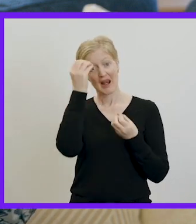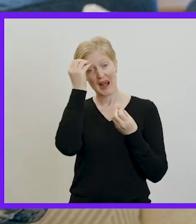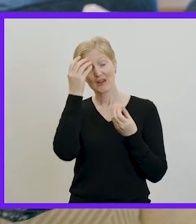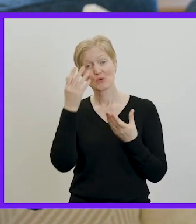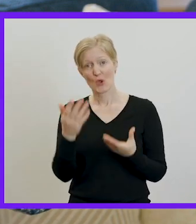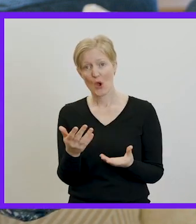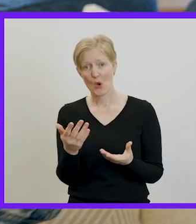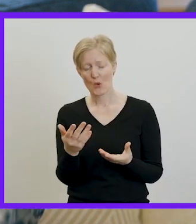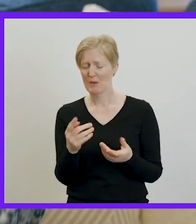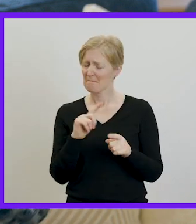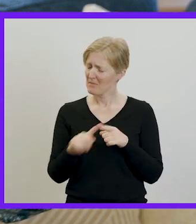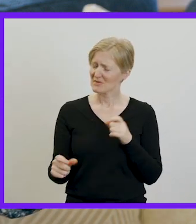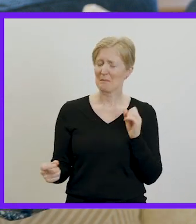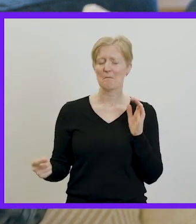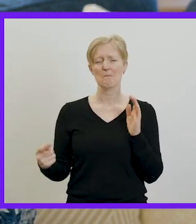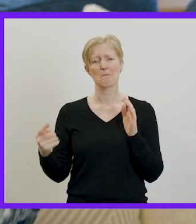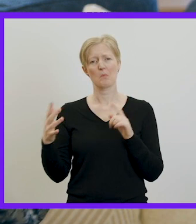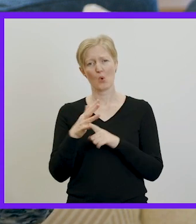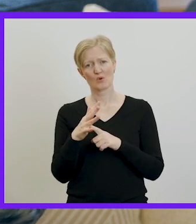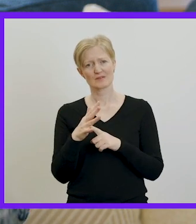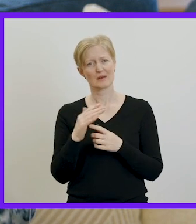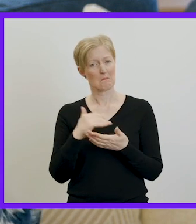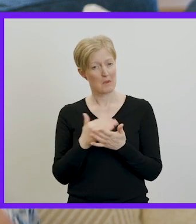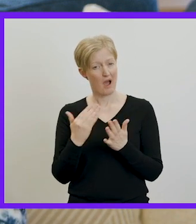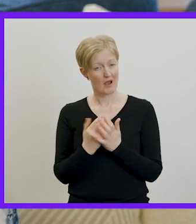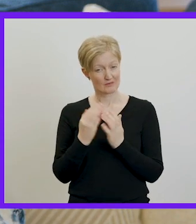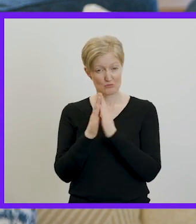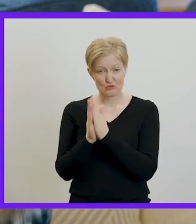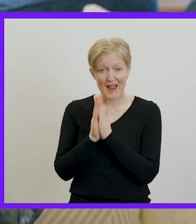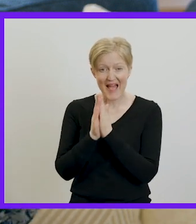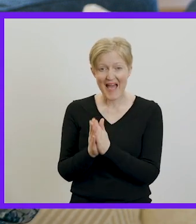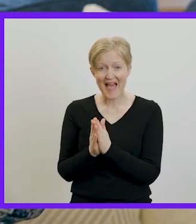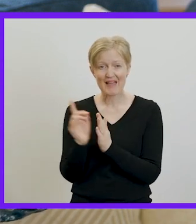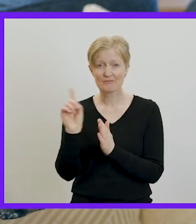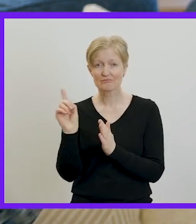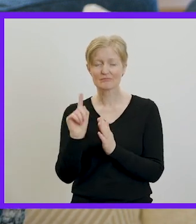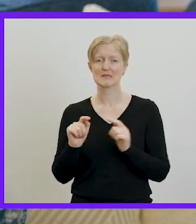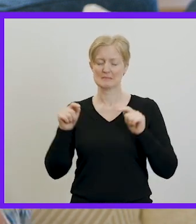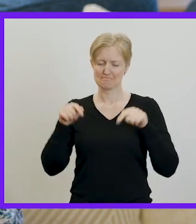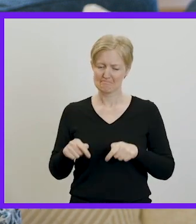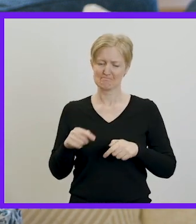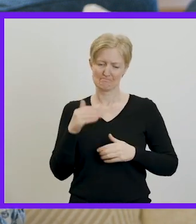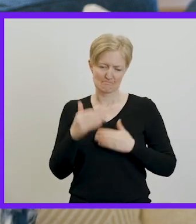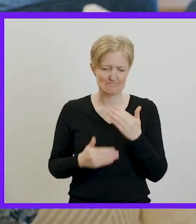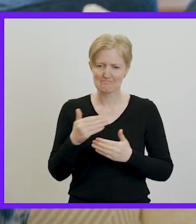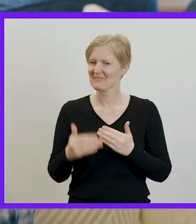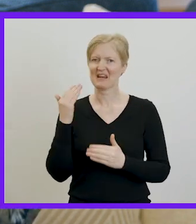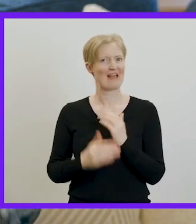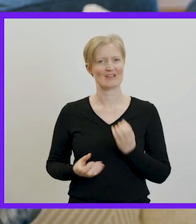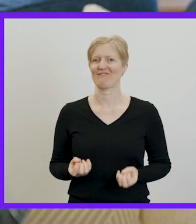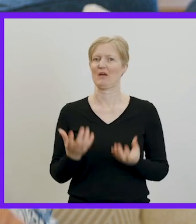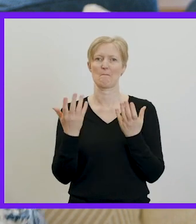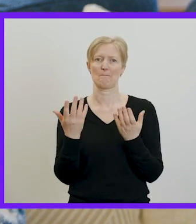tell you today, one of the most important ingredients in powerful prayer is this word, perseverance,